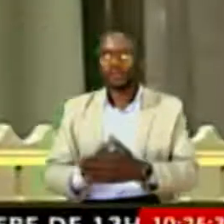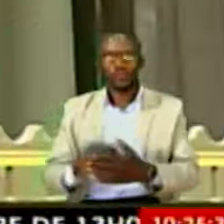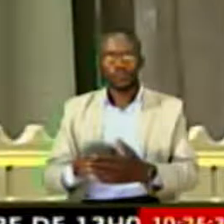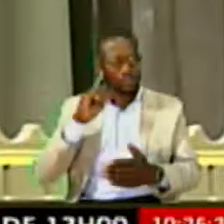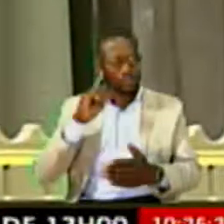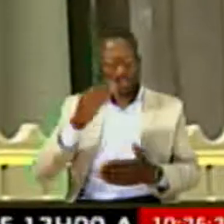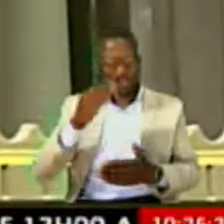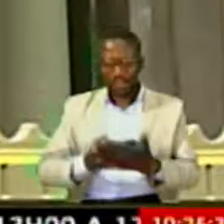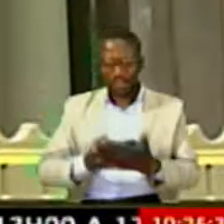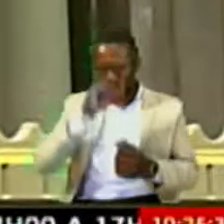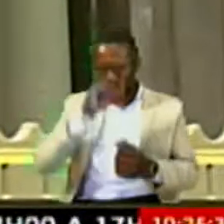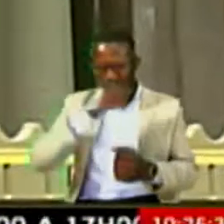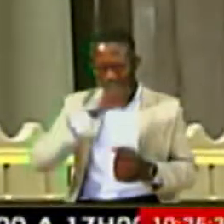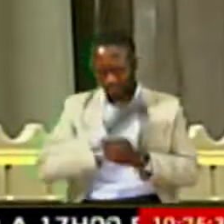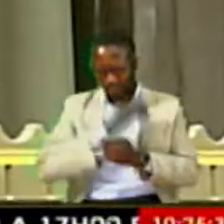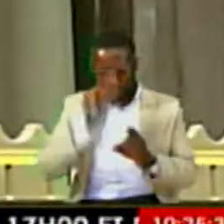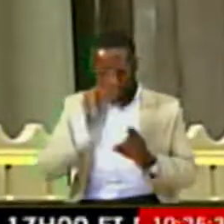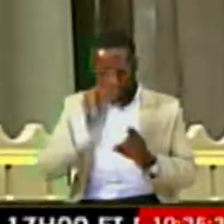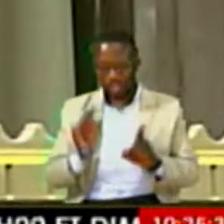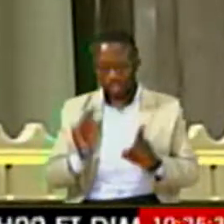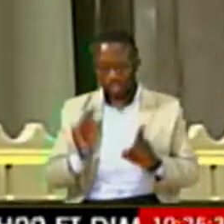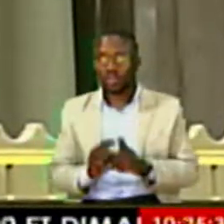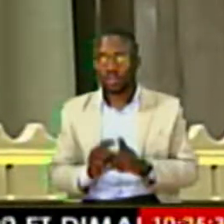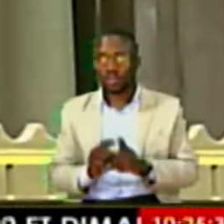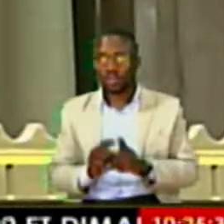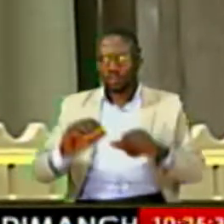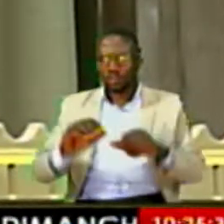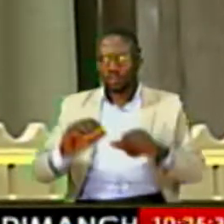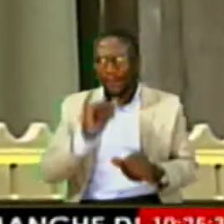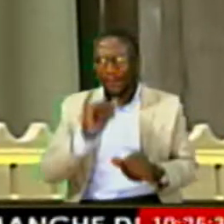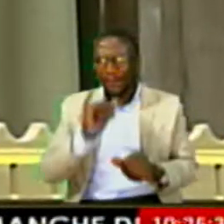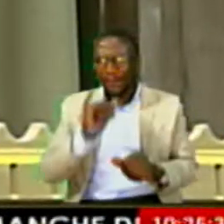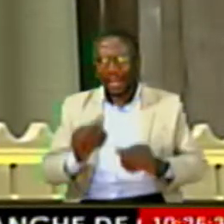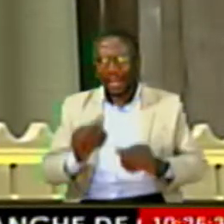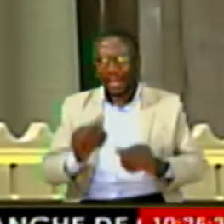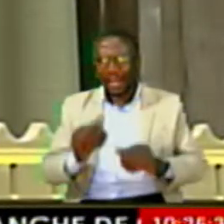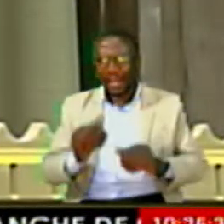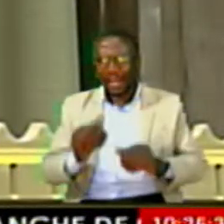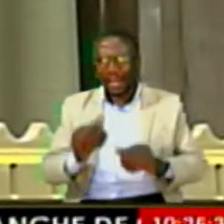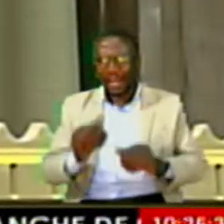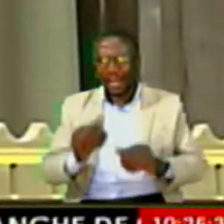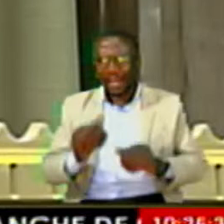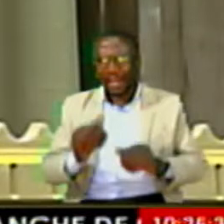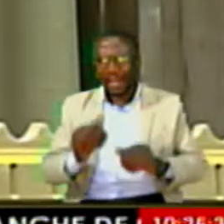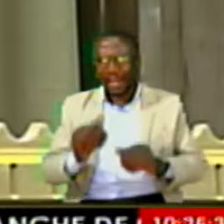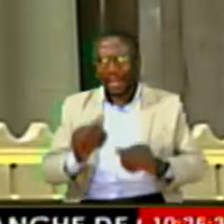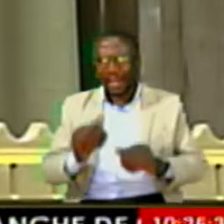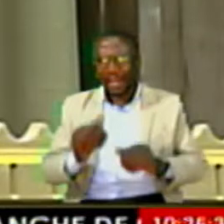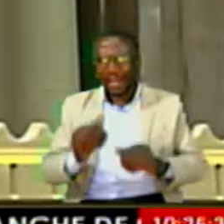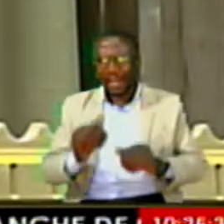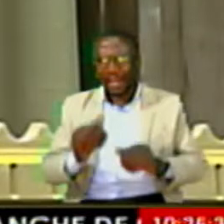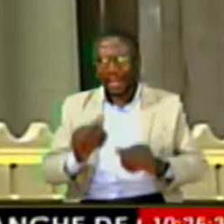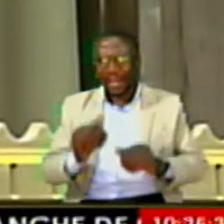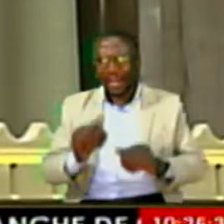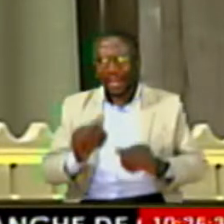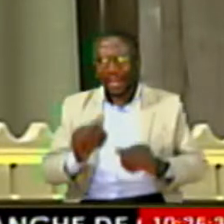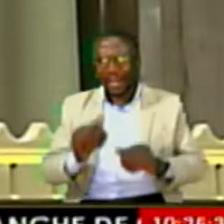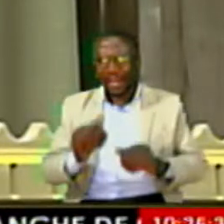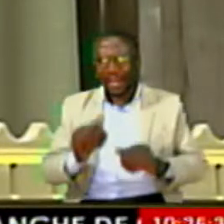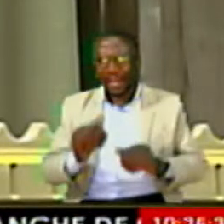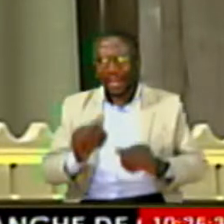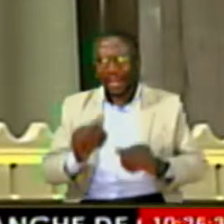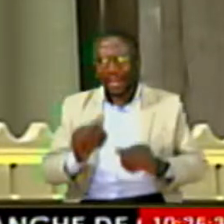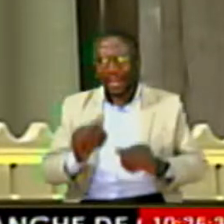Dieu. We don't become a son of God. Abakuyake. We don't become a son of God. Correct. Quand on